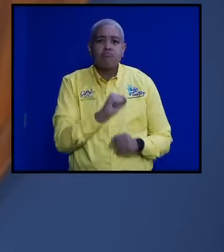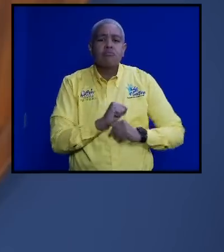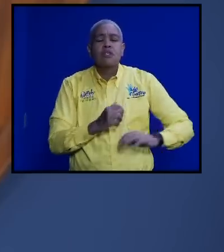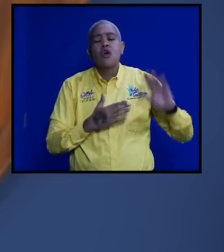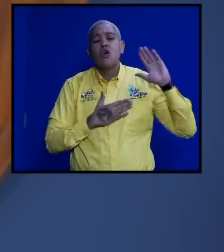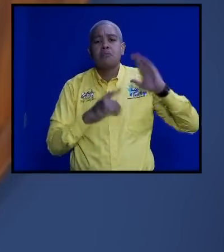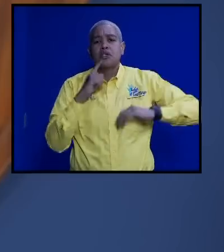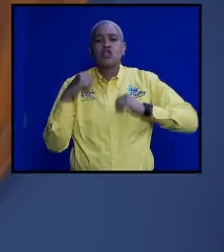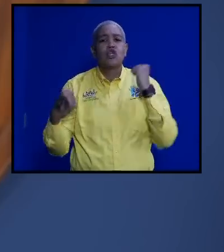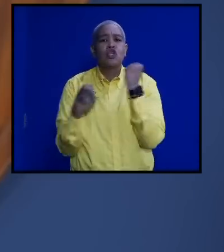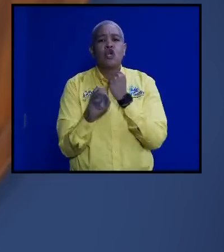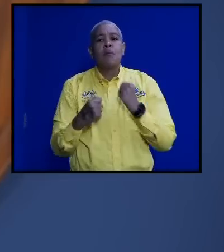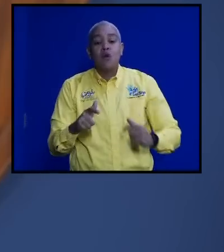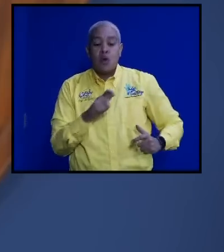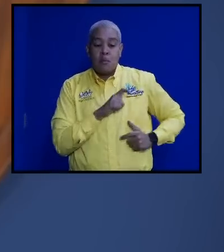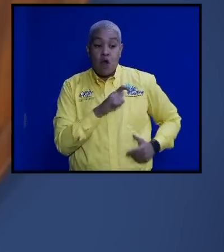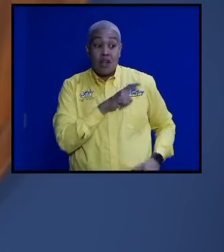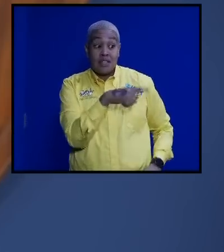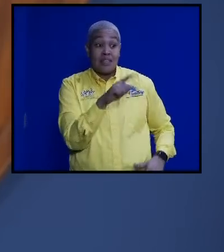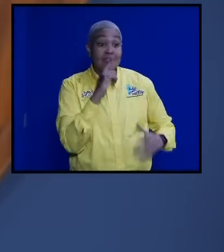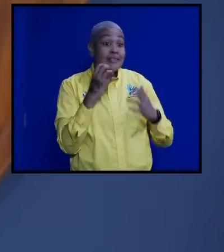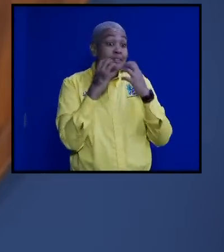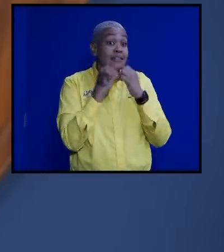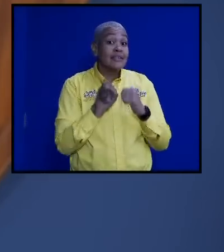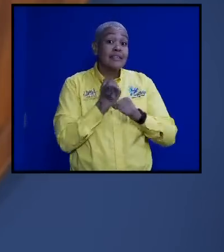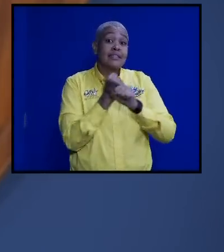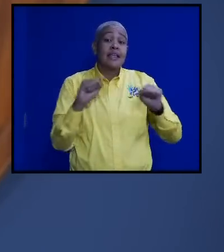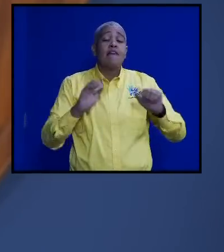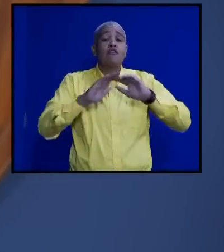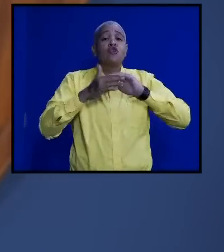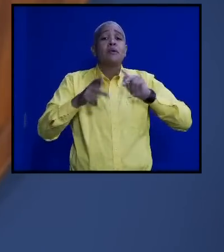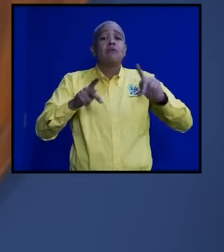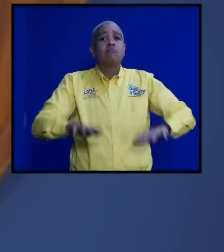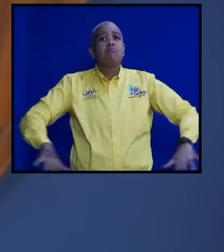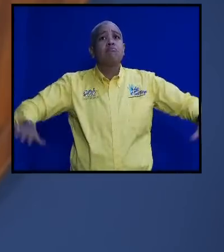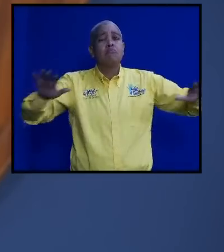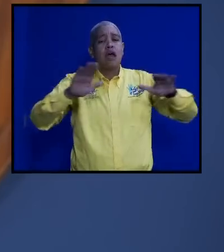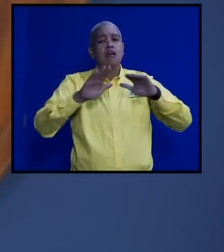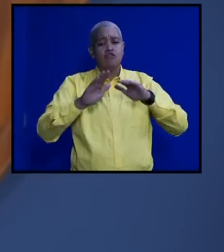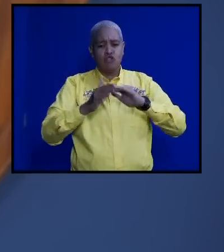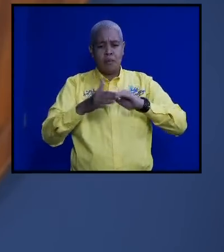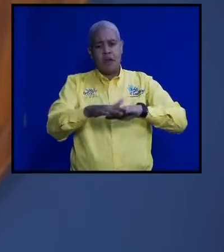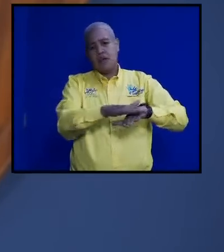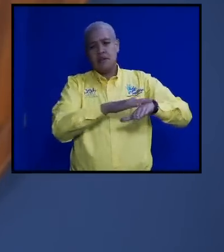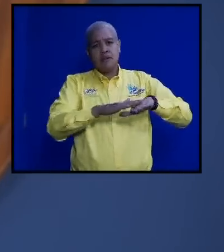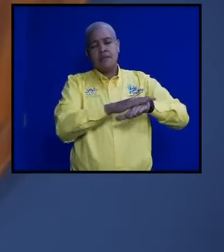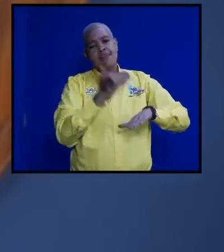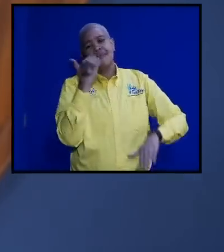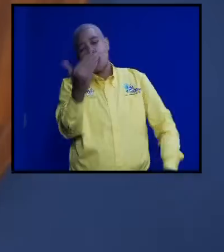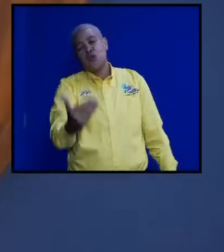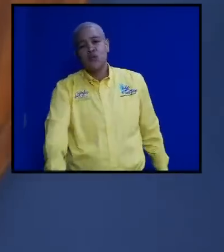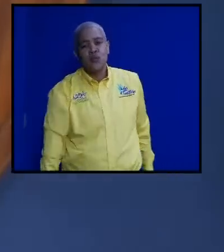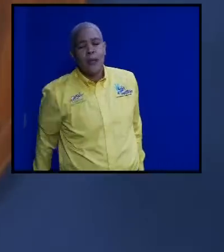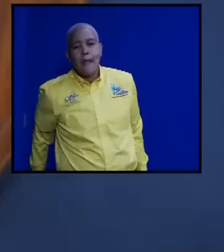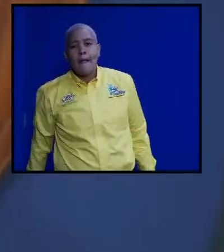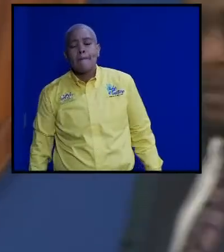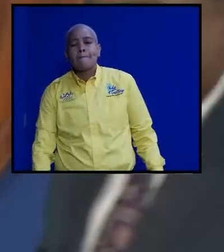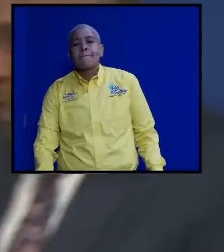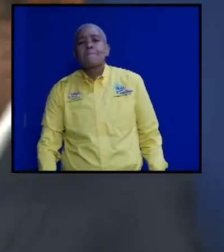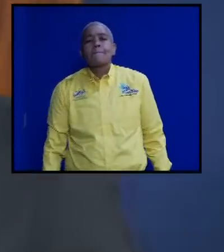support to the JCF in securing and safeguarding Jamaica and Jamaicans. Thank you.